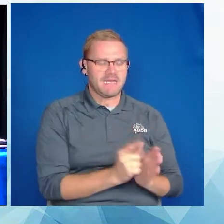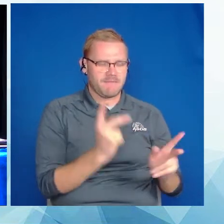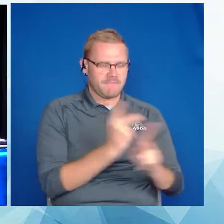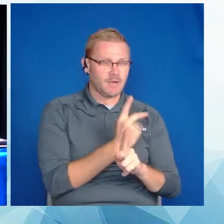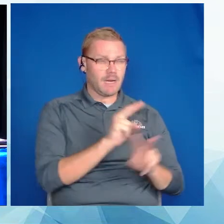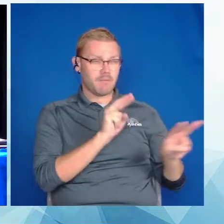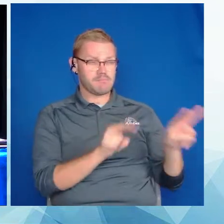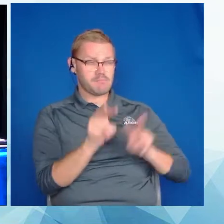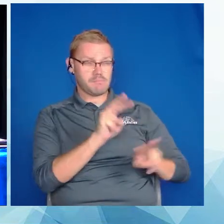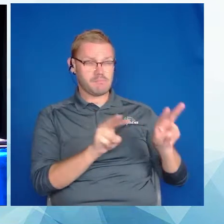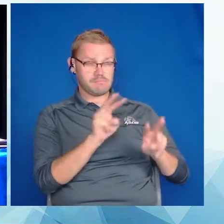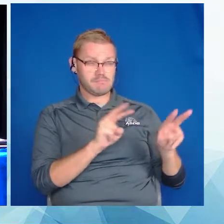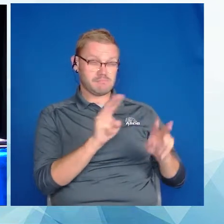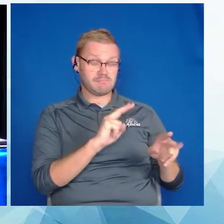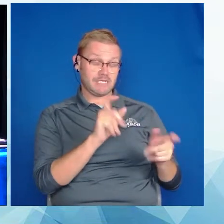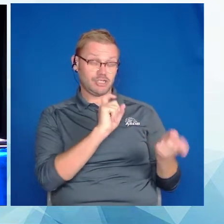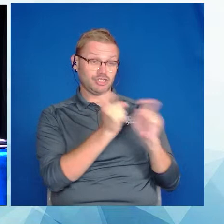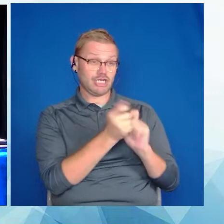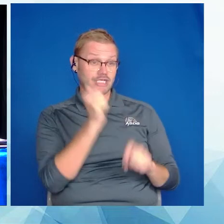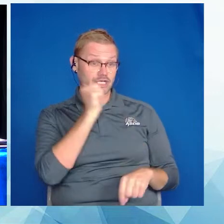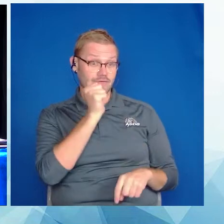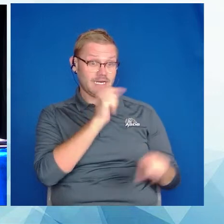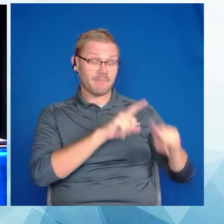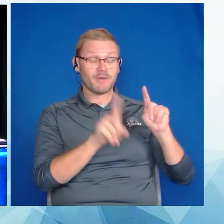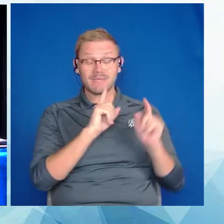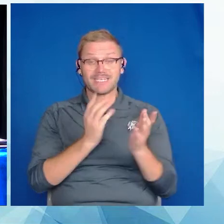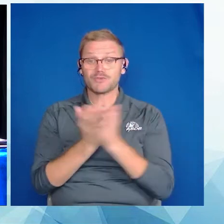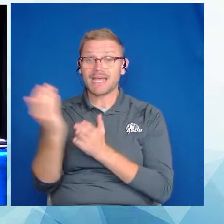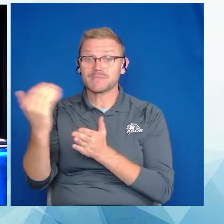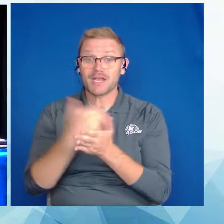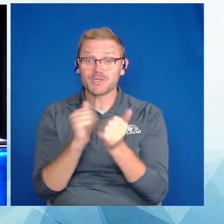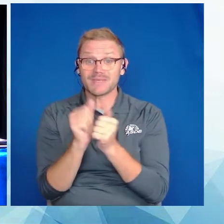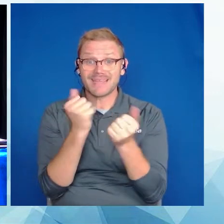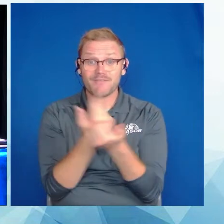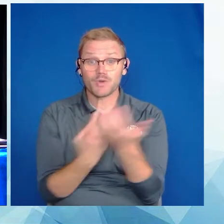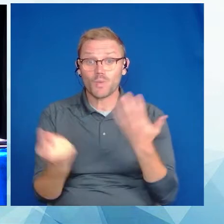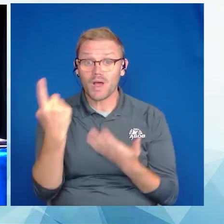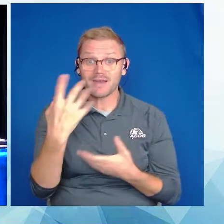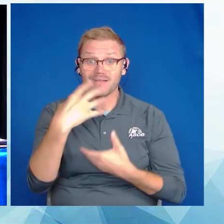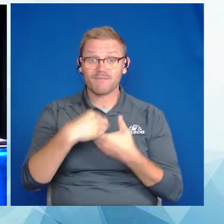are, and again, being transparent with everybody. So,